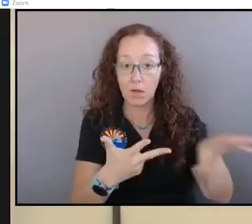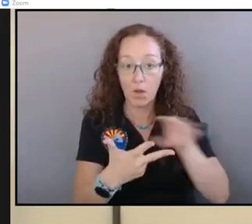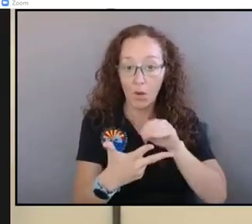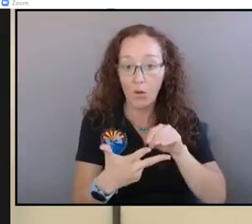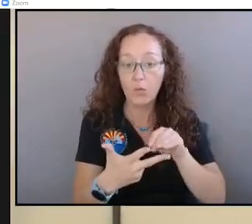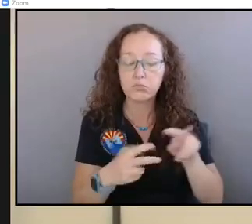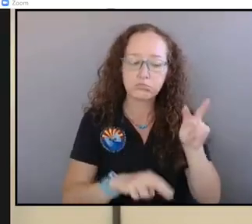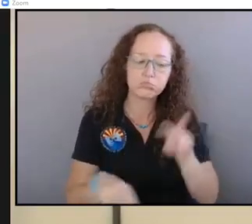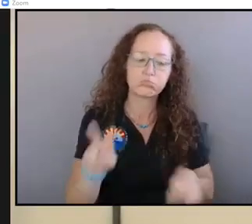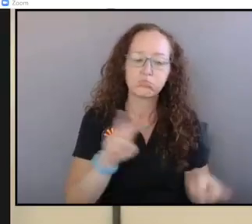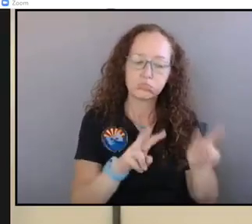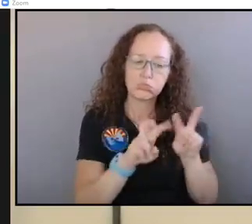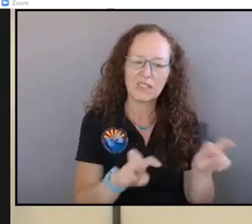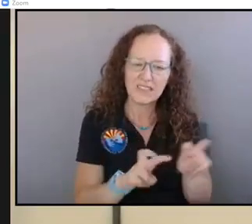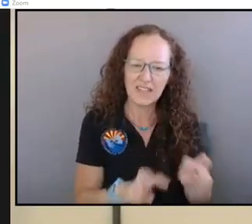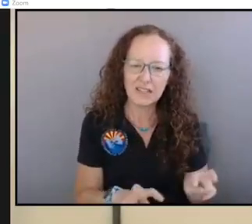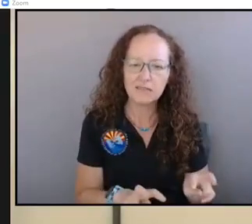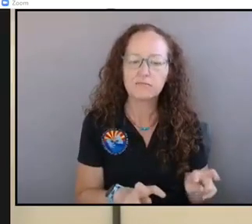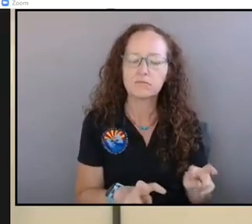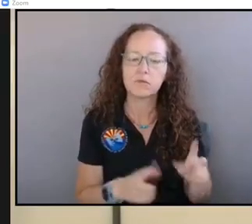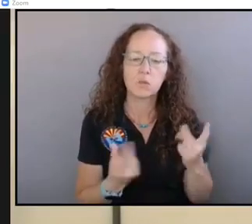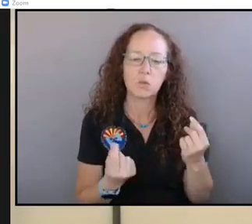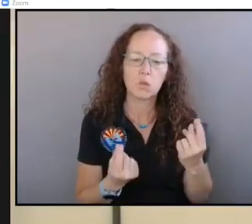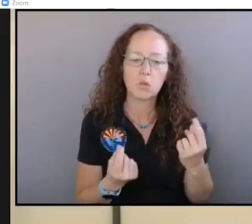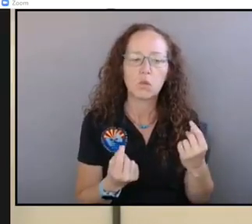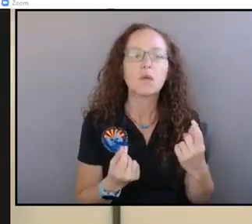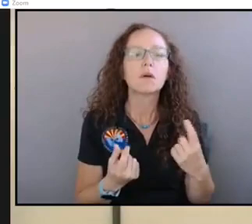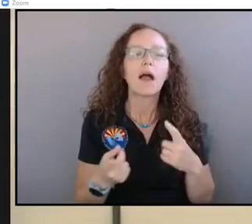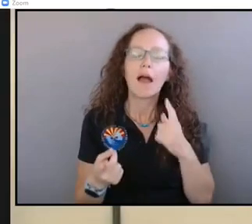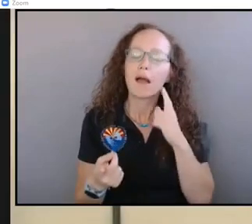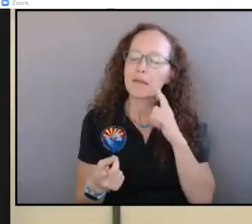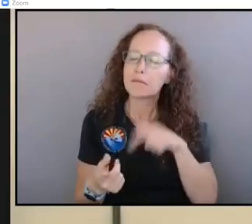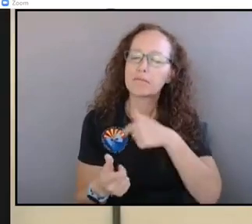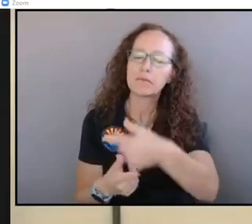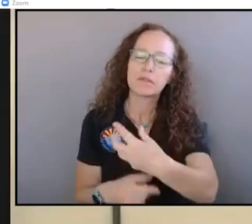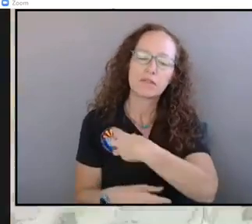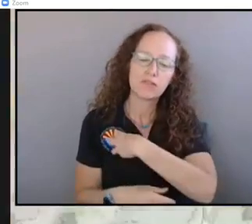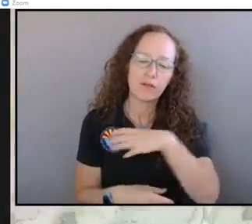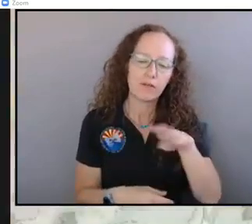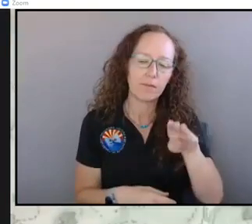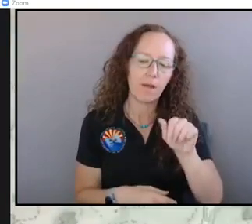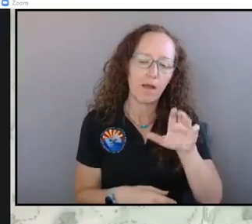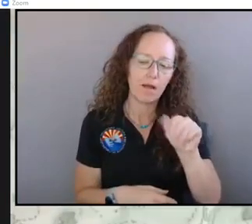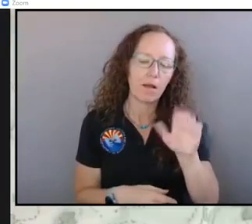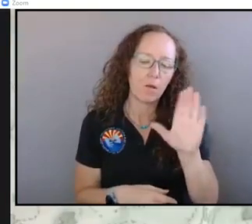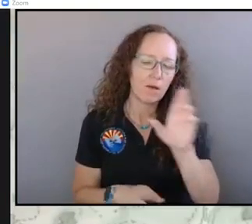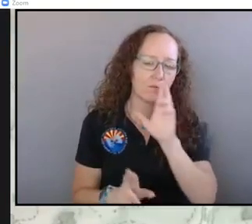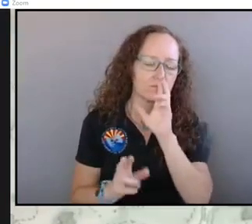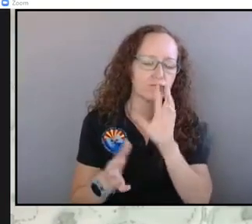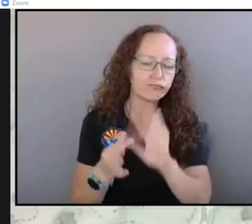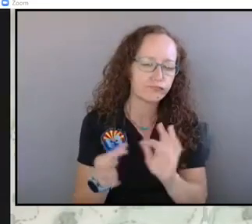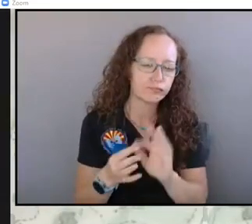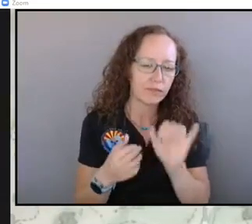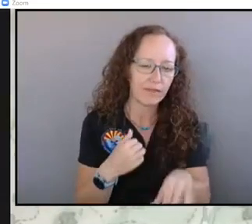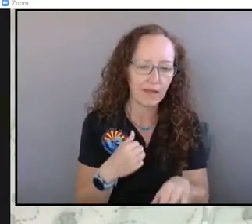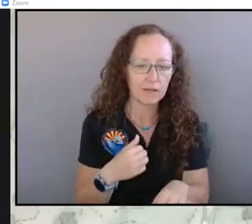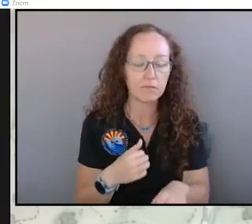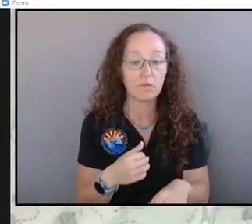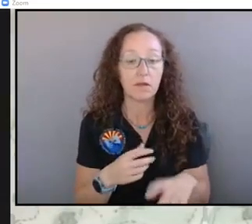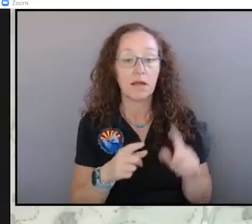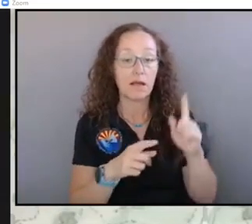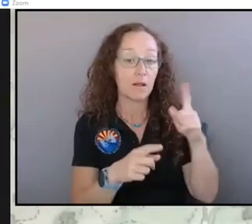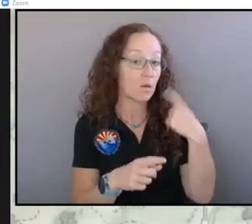Sheriff Baca will report in on that later. Even though this is looking real good, we still continued to prep around the